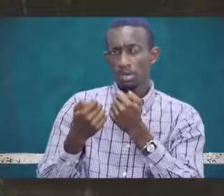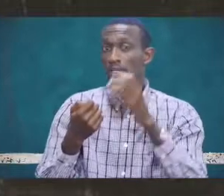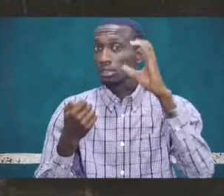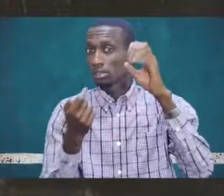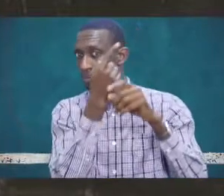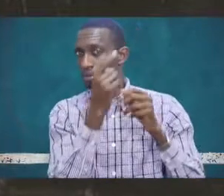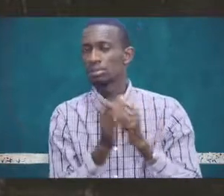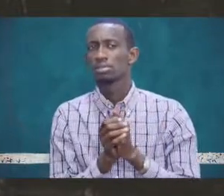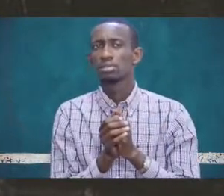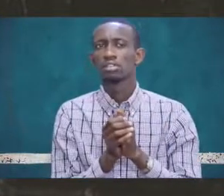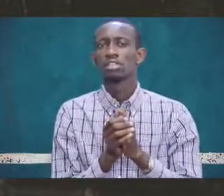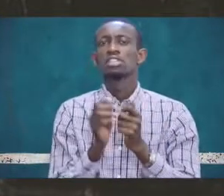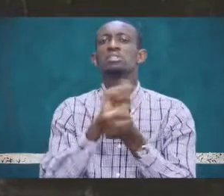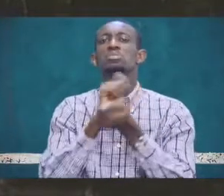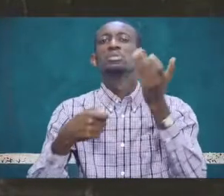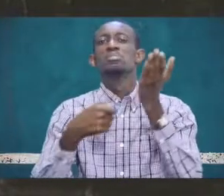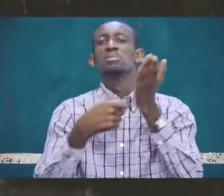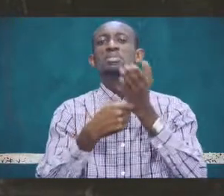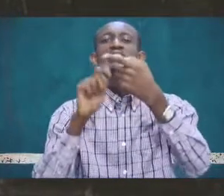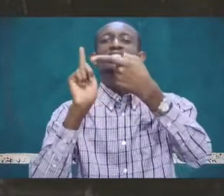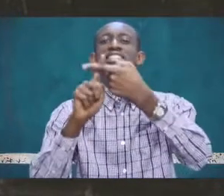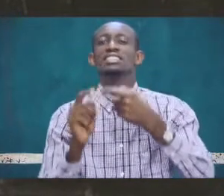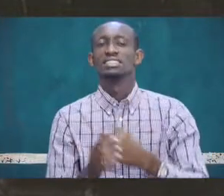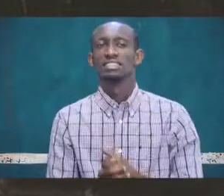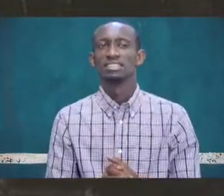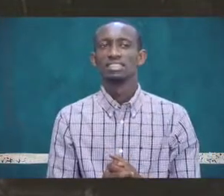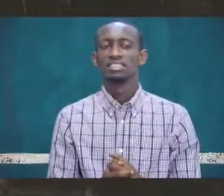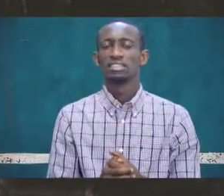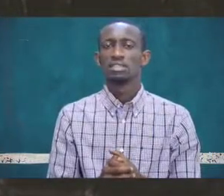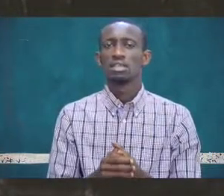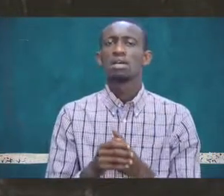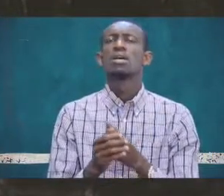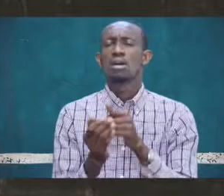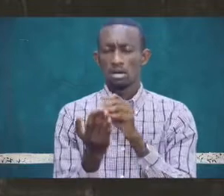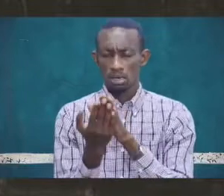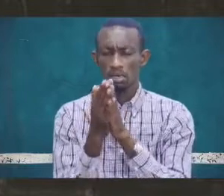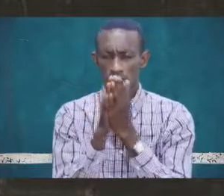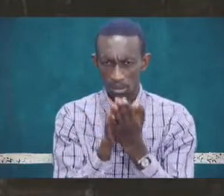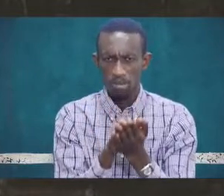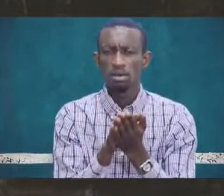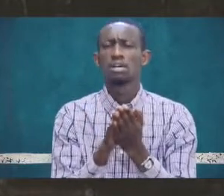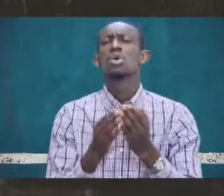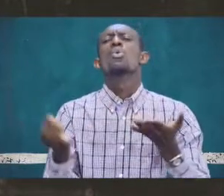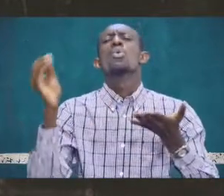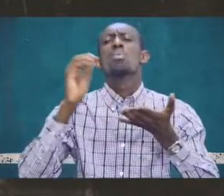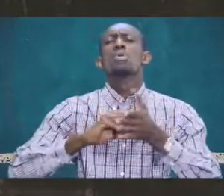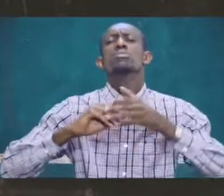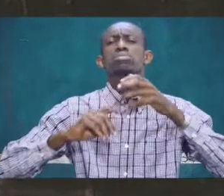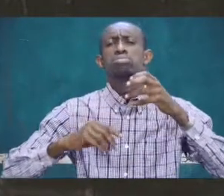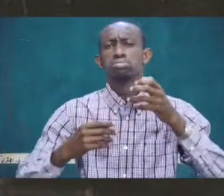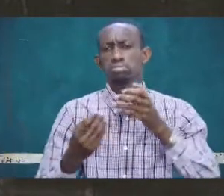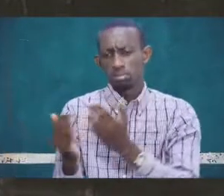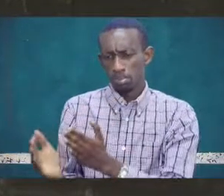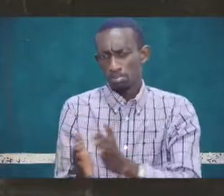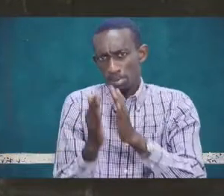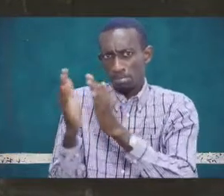here, forms a positive charge. And therefore, there will be rearrangement of the bonds. There is a positive charge here, so